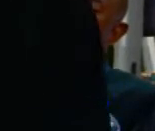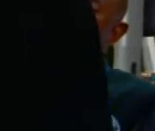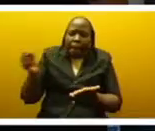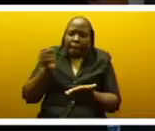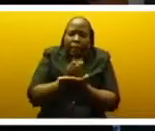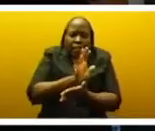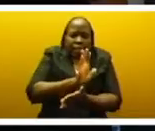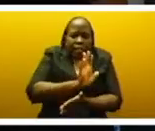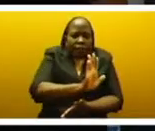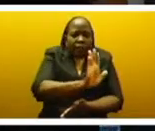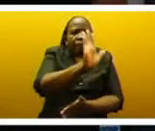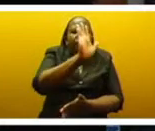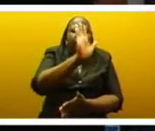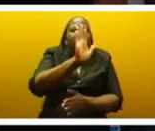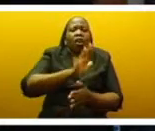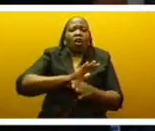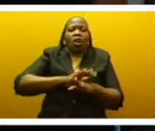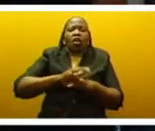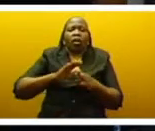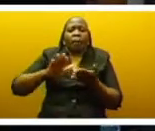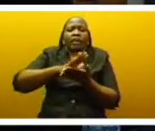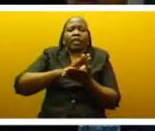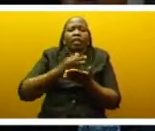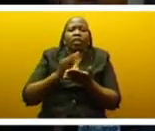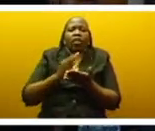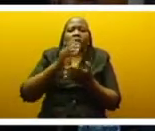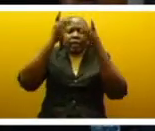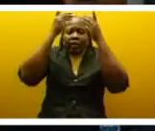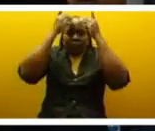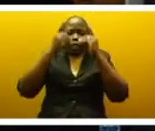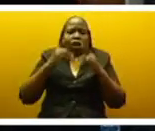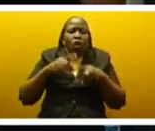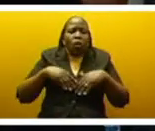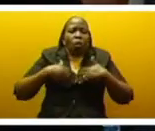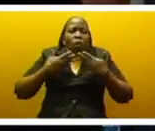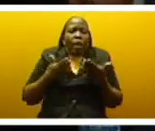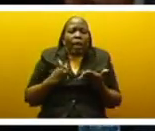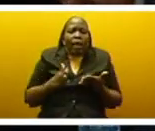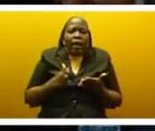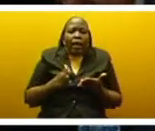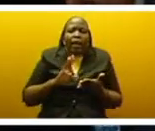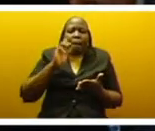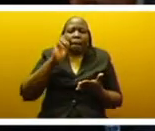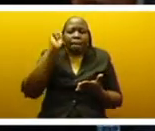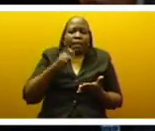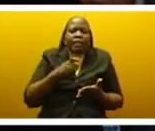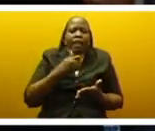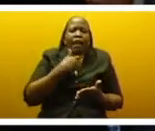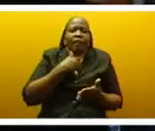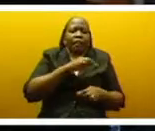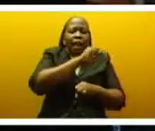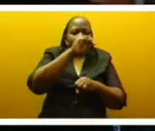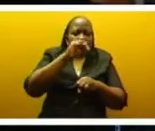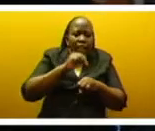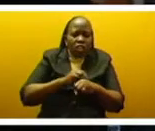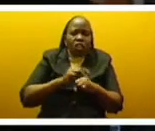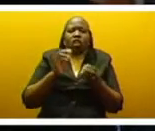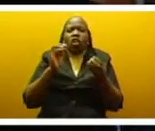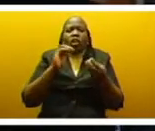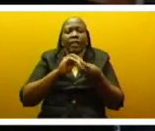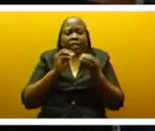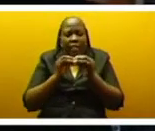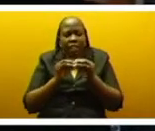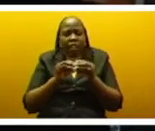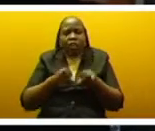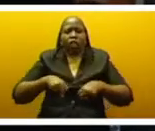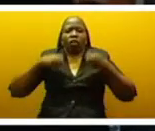basis of your judgment in 2017, where in passing, you said that there is a national returning officer. Now this year,